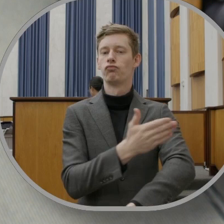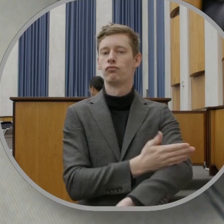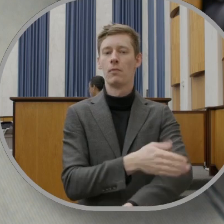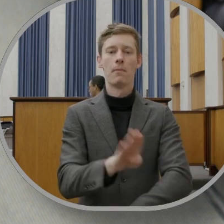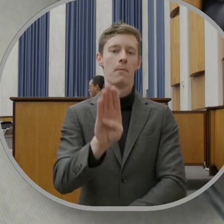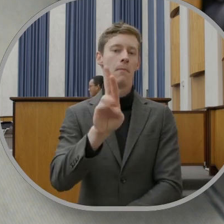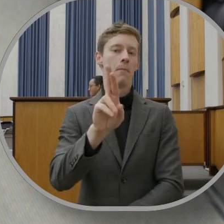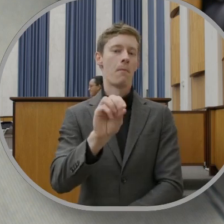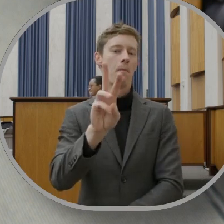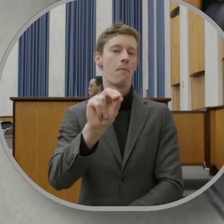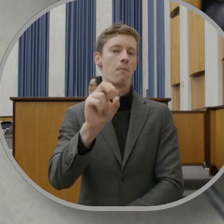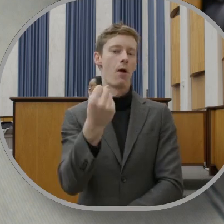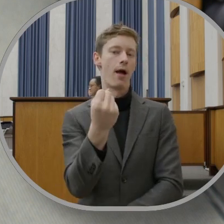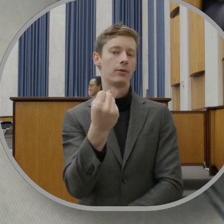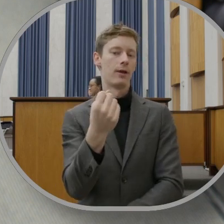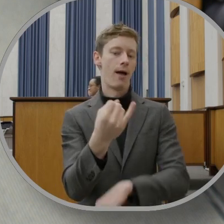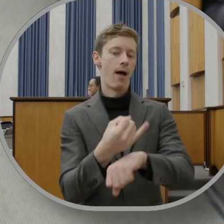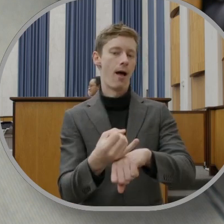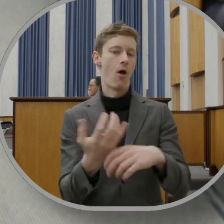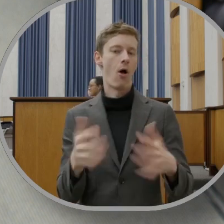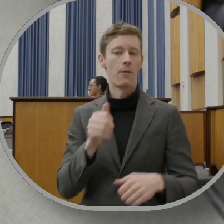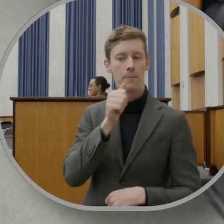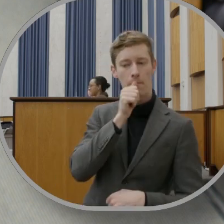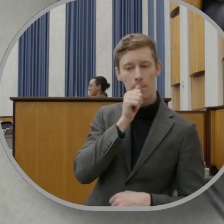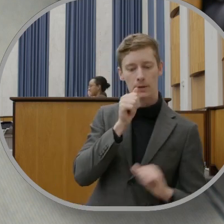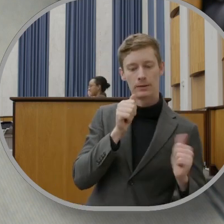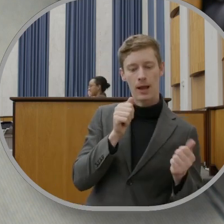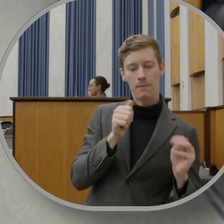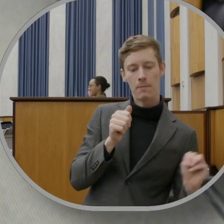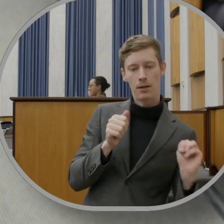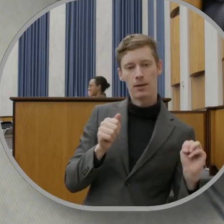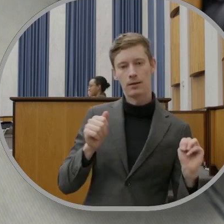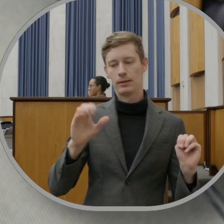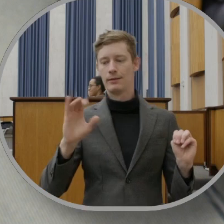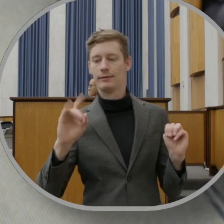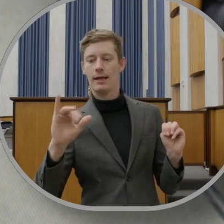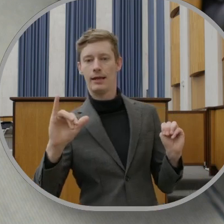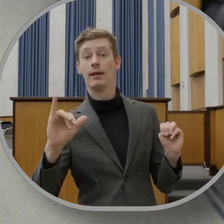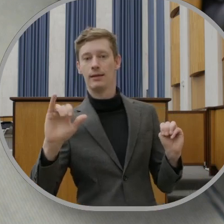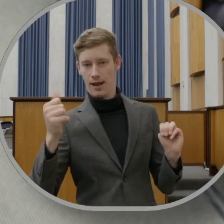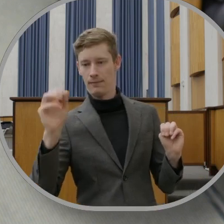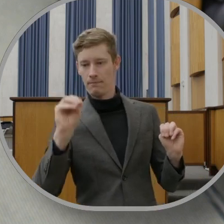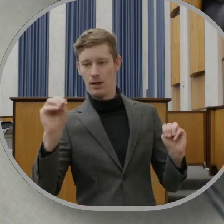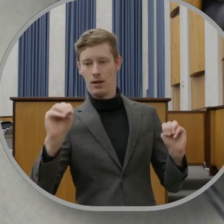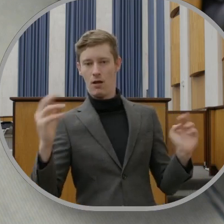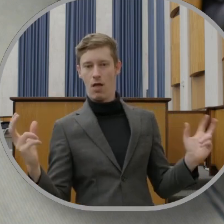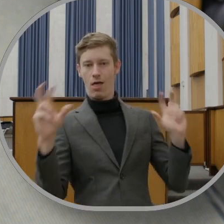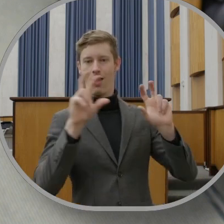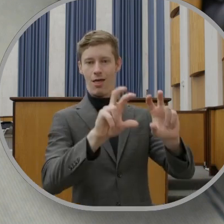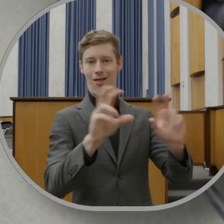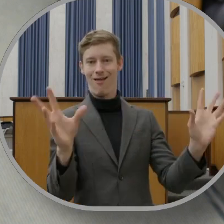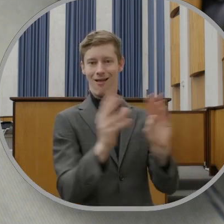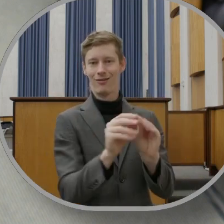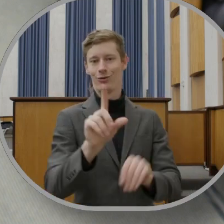at least $10 million in private funding to match the city's contribution to this beloved gathering space along the